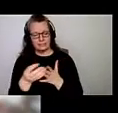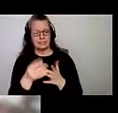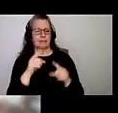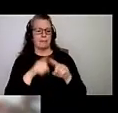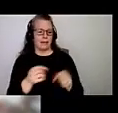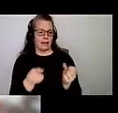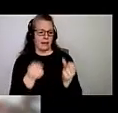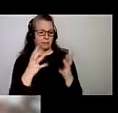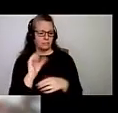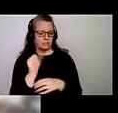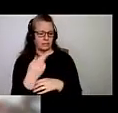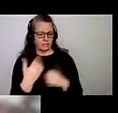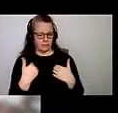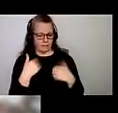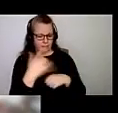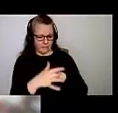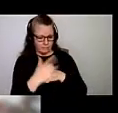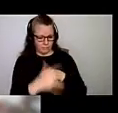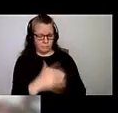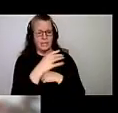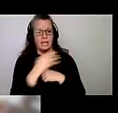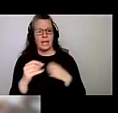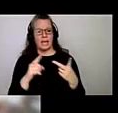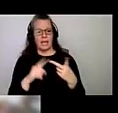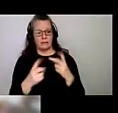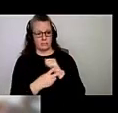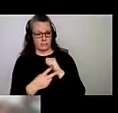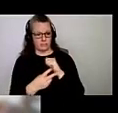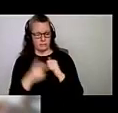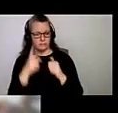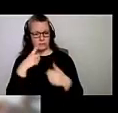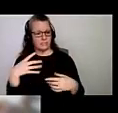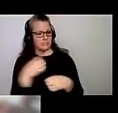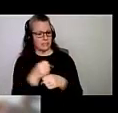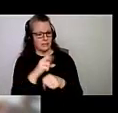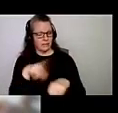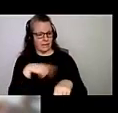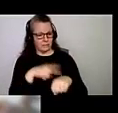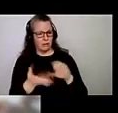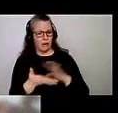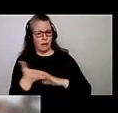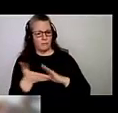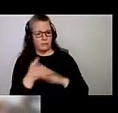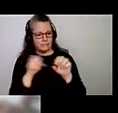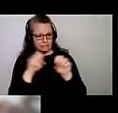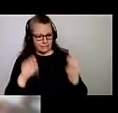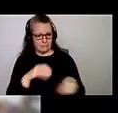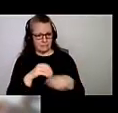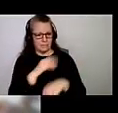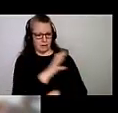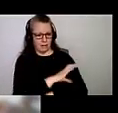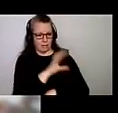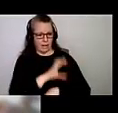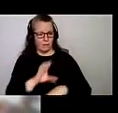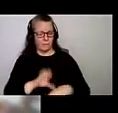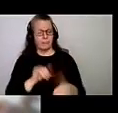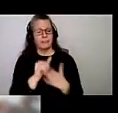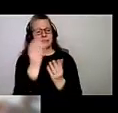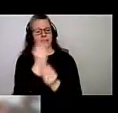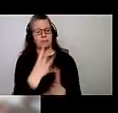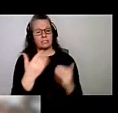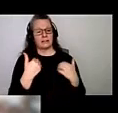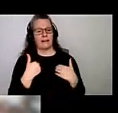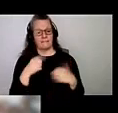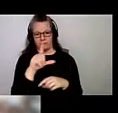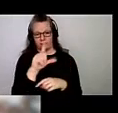and reserves for consolidated national systems that are operating in Colorado. And this information we have here is from 2019,